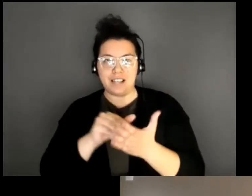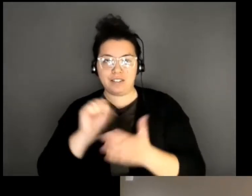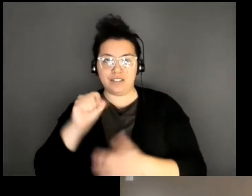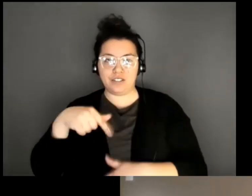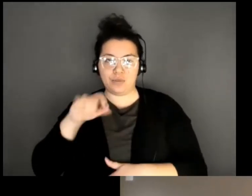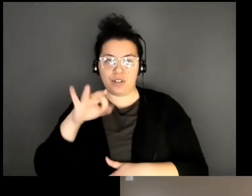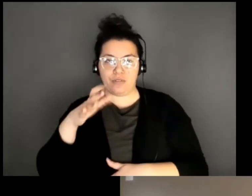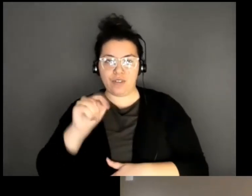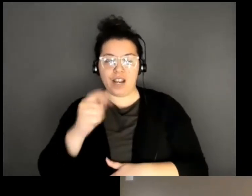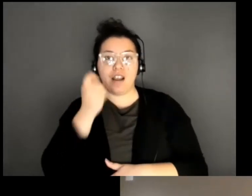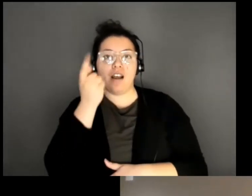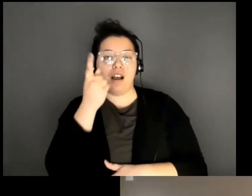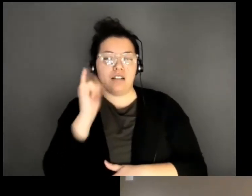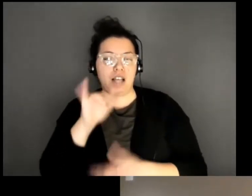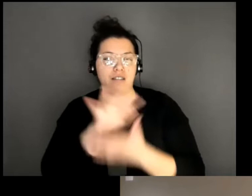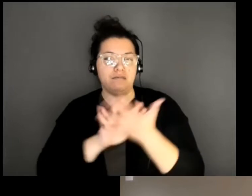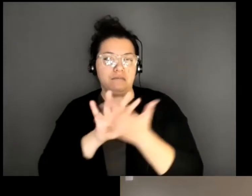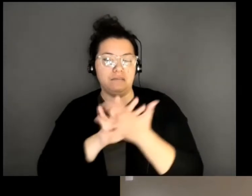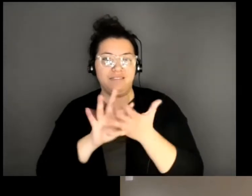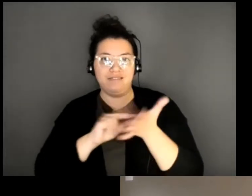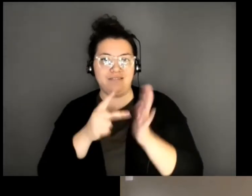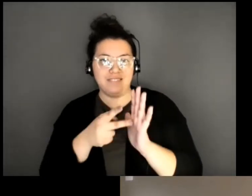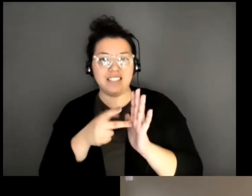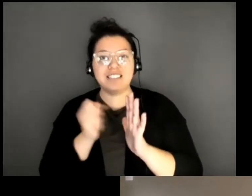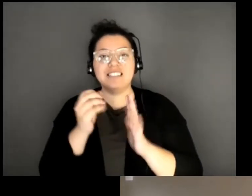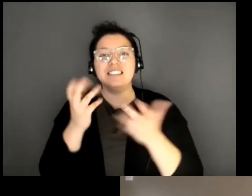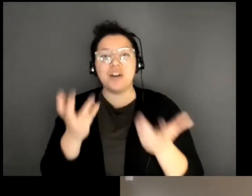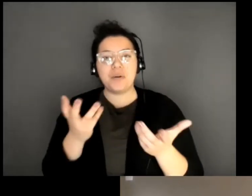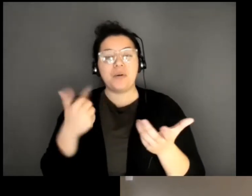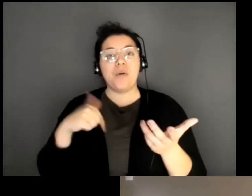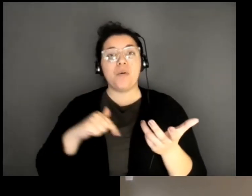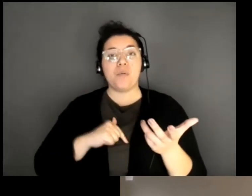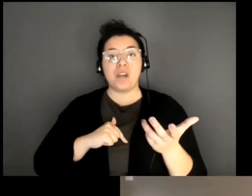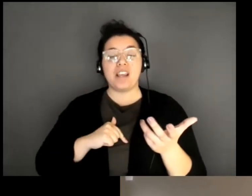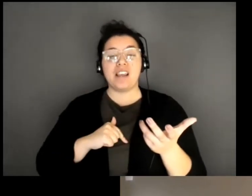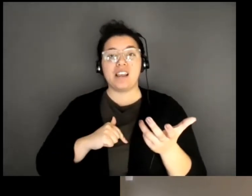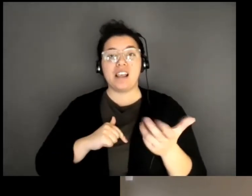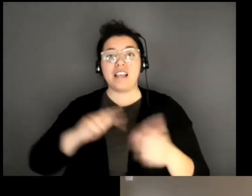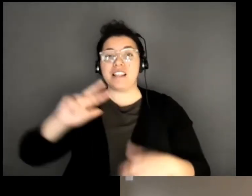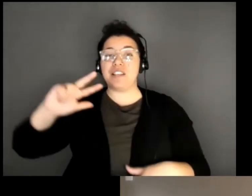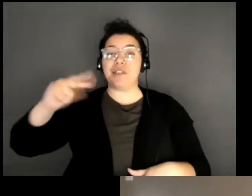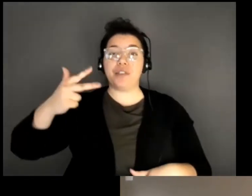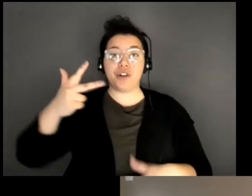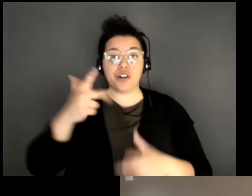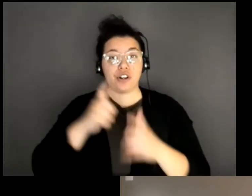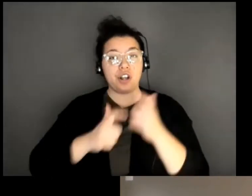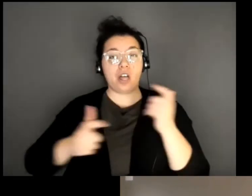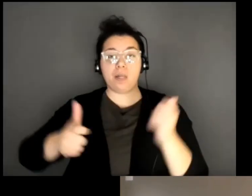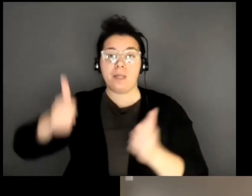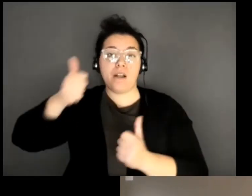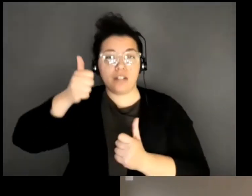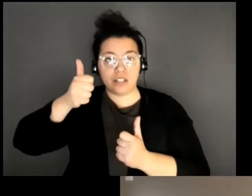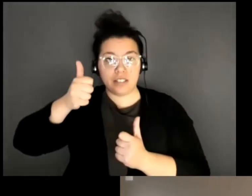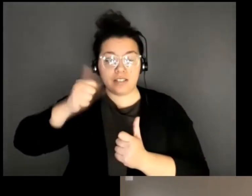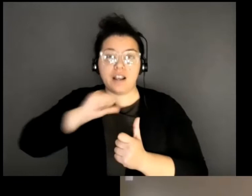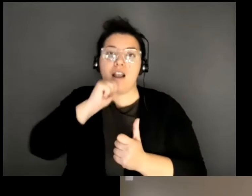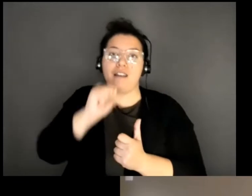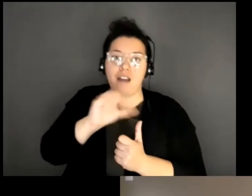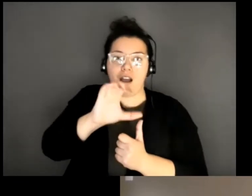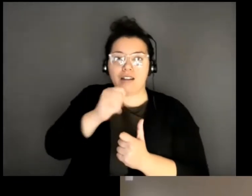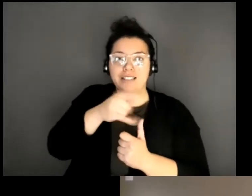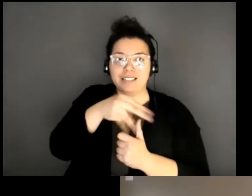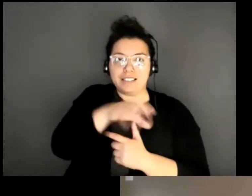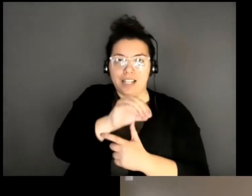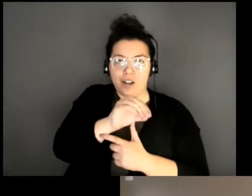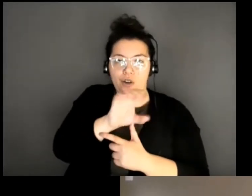abstract, we are the third largest non-casino hotel on the East Coast of the United States. So kind